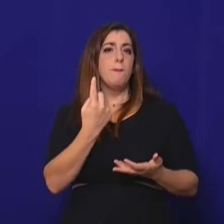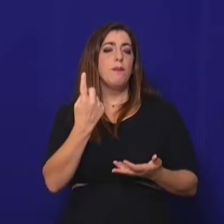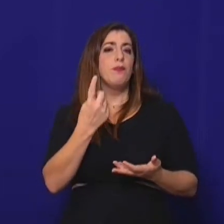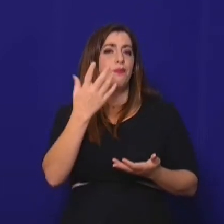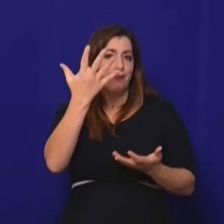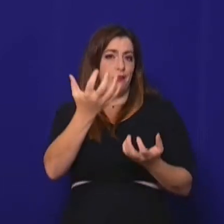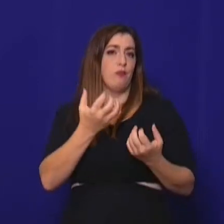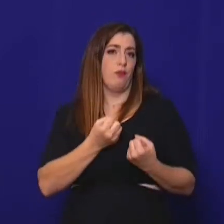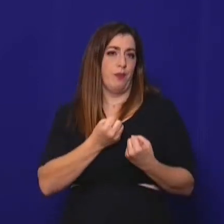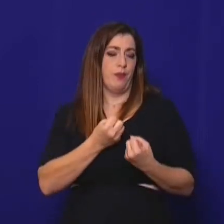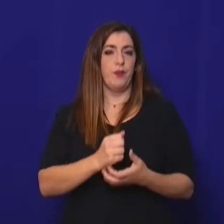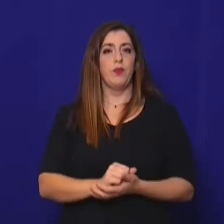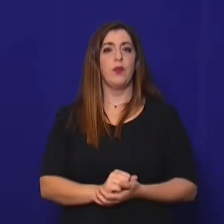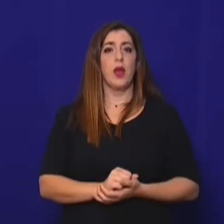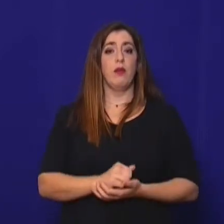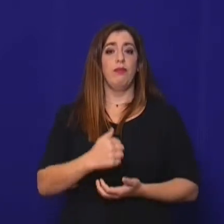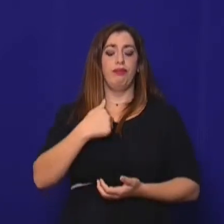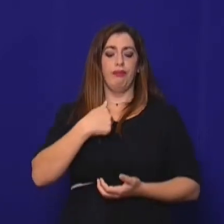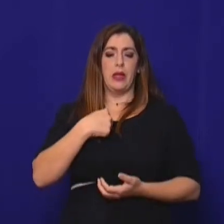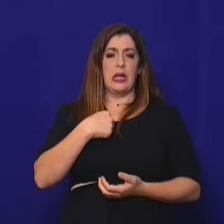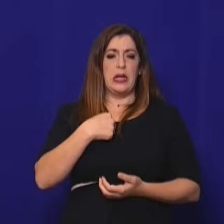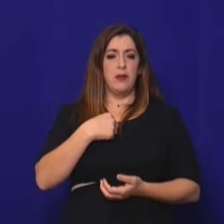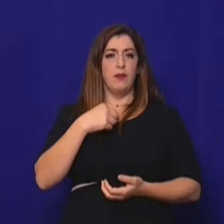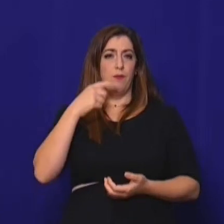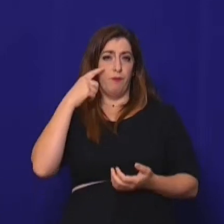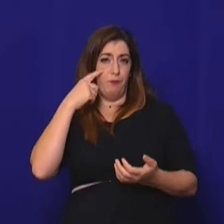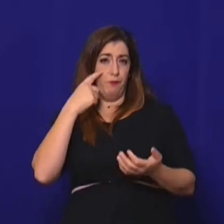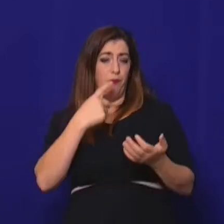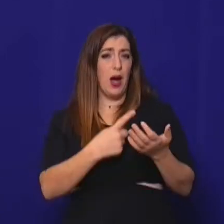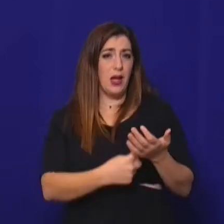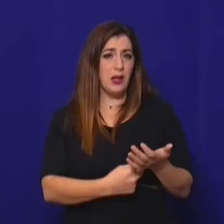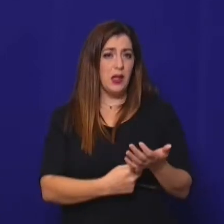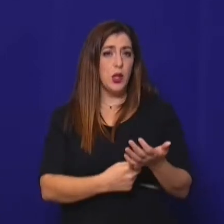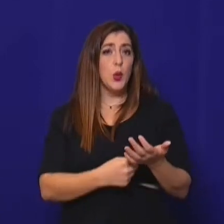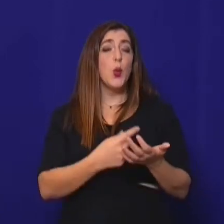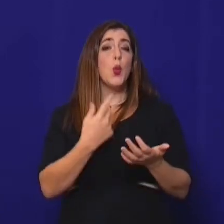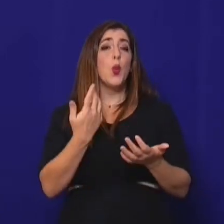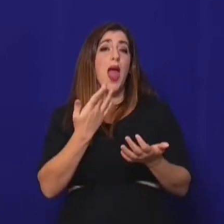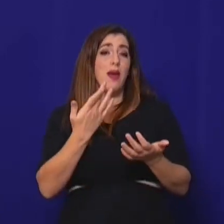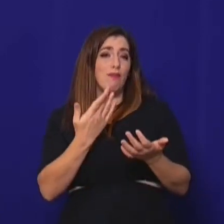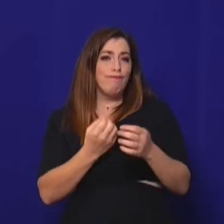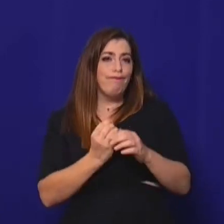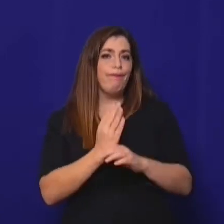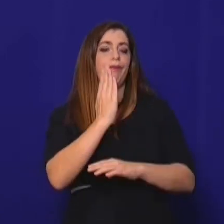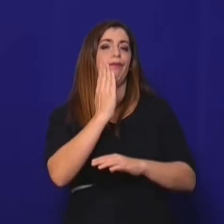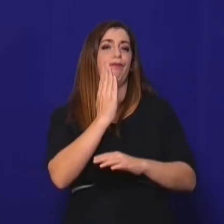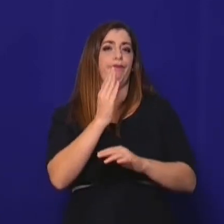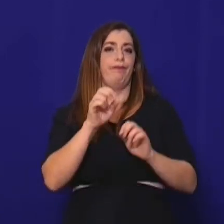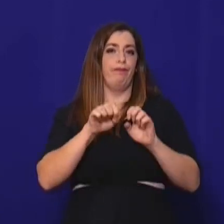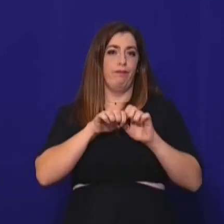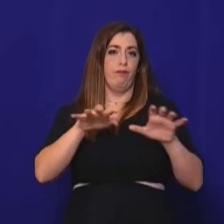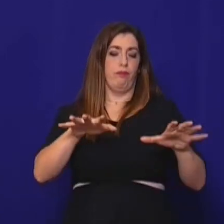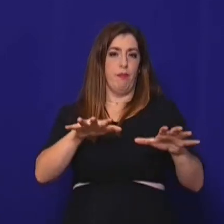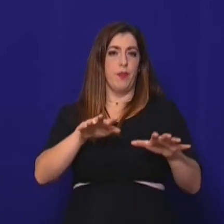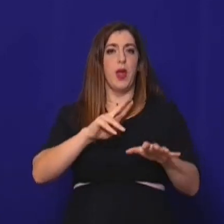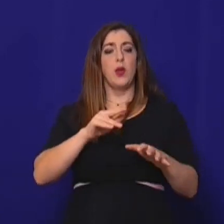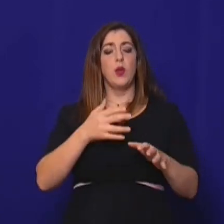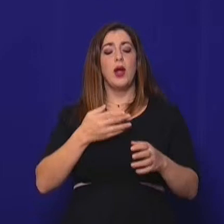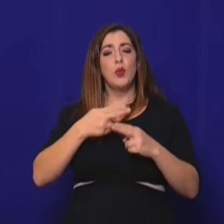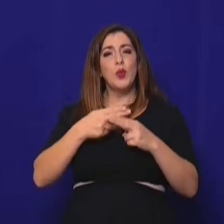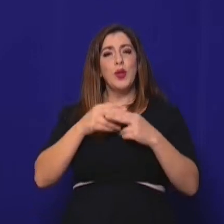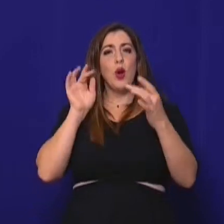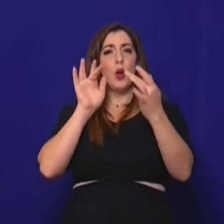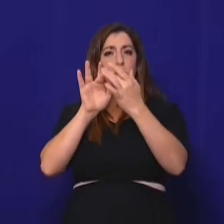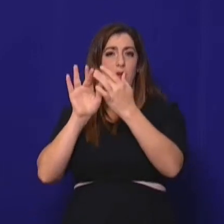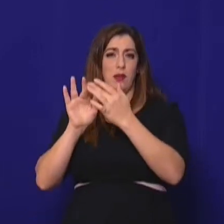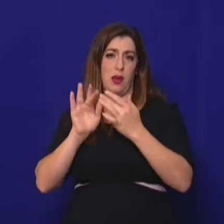in case management, identifying the possible sources of the outbreak, and also doing contact tracing